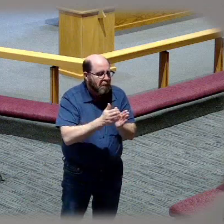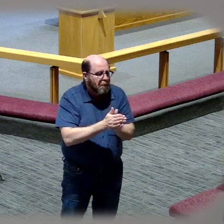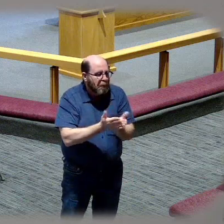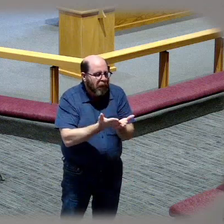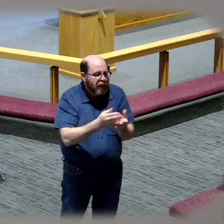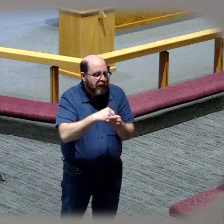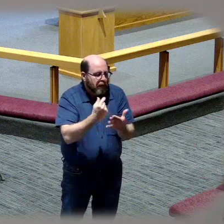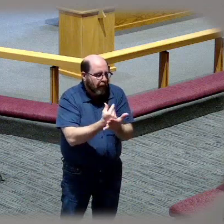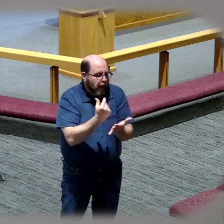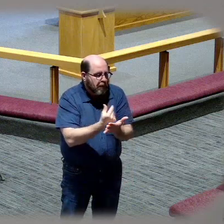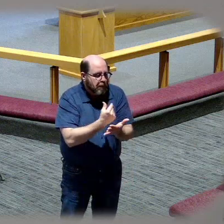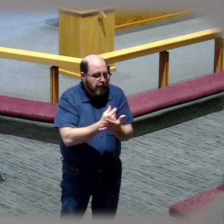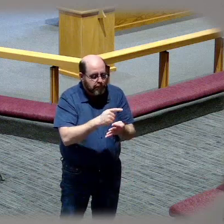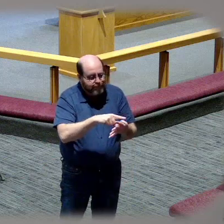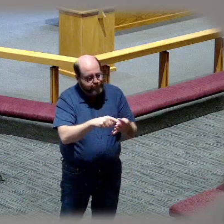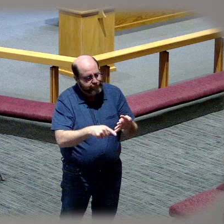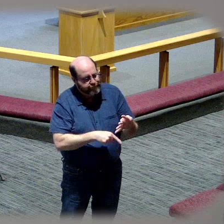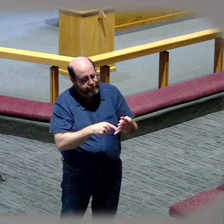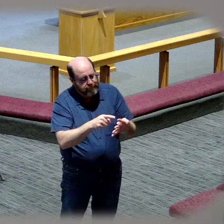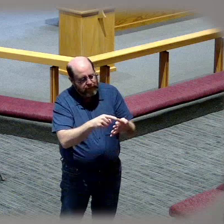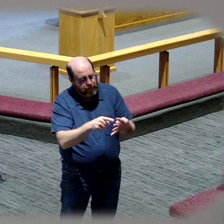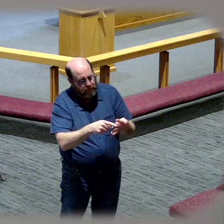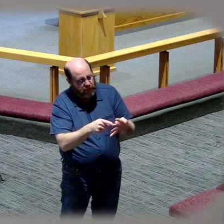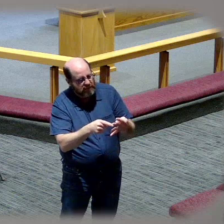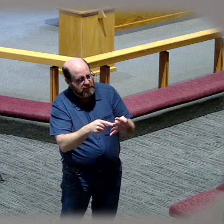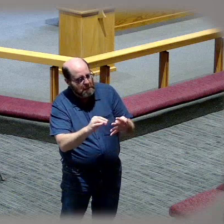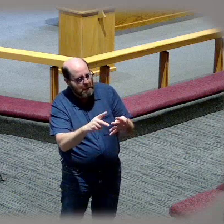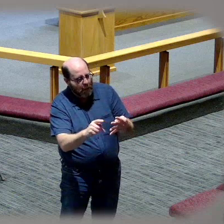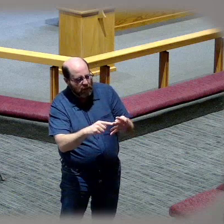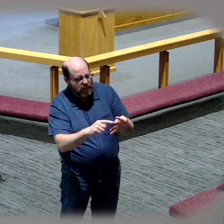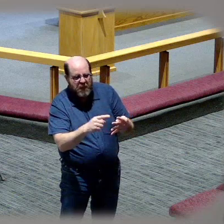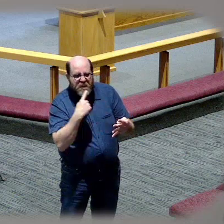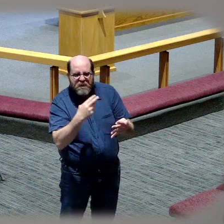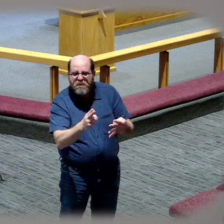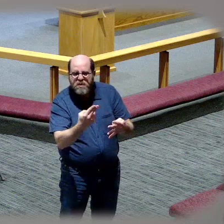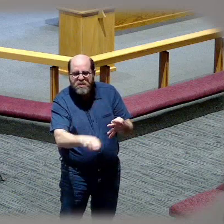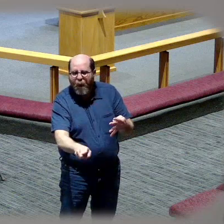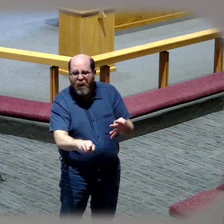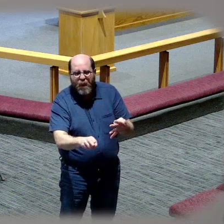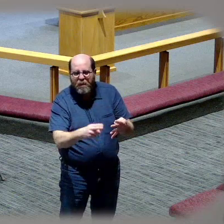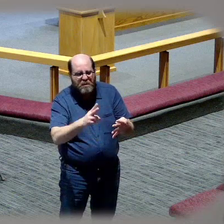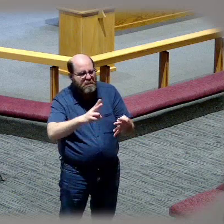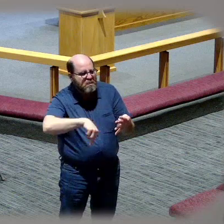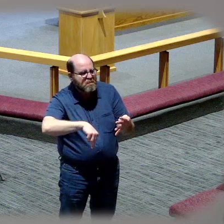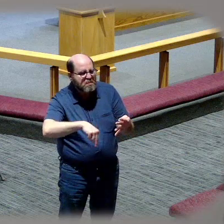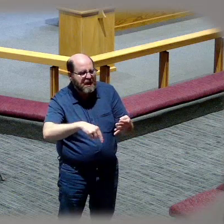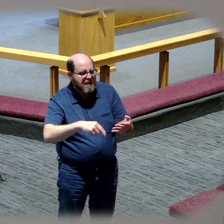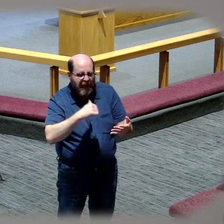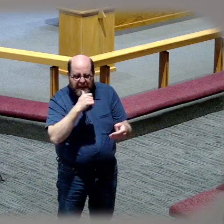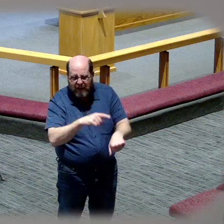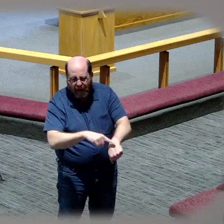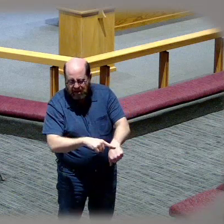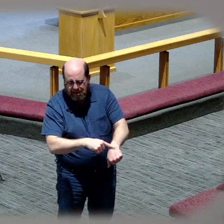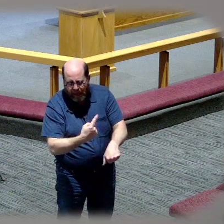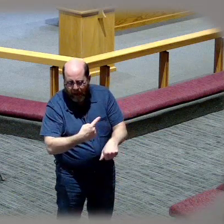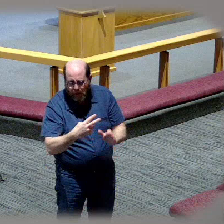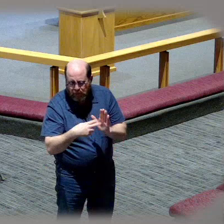two reasons. Number one, it's a good book to read through and read through often. It doesn't take too long to get through it.